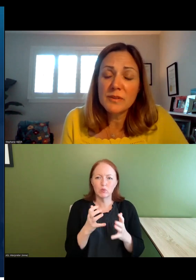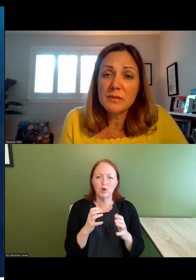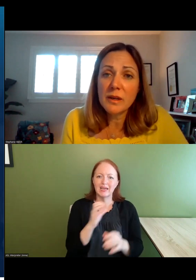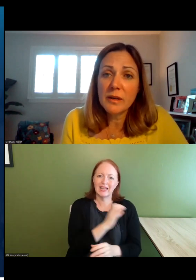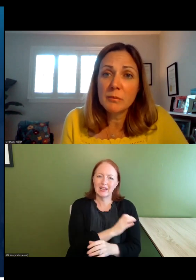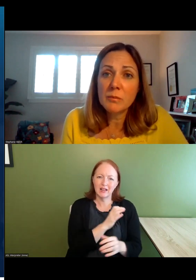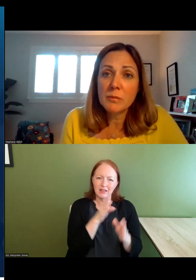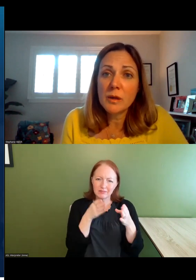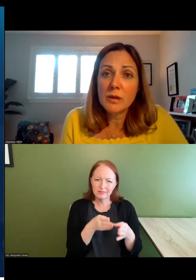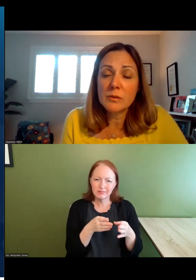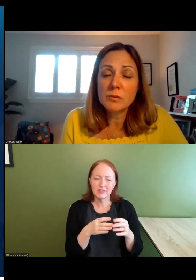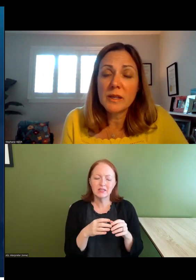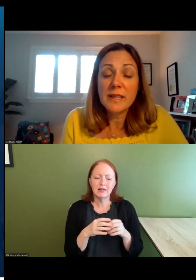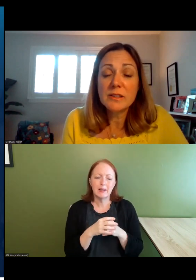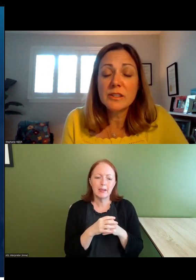clinically